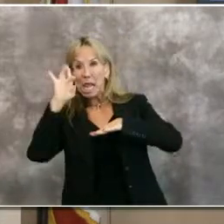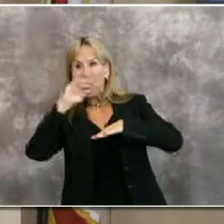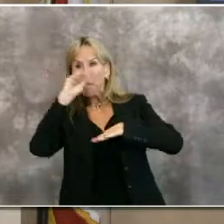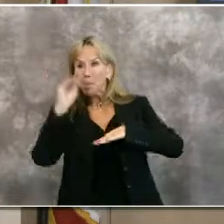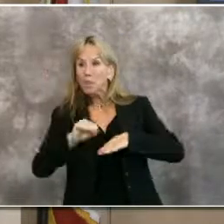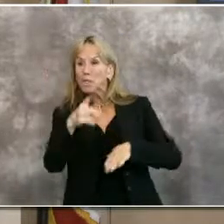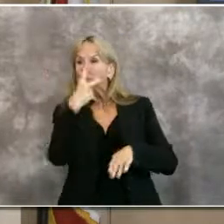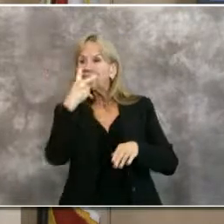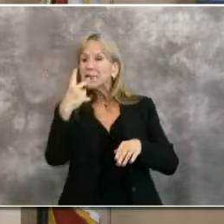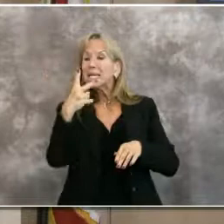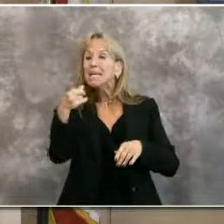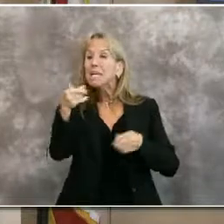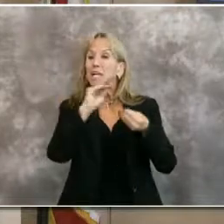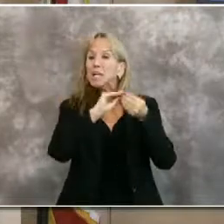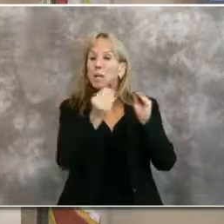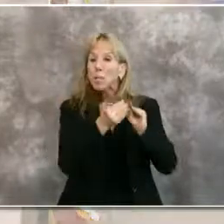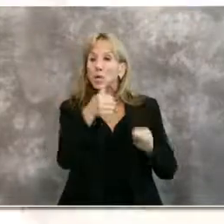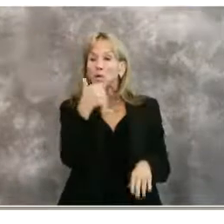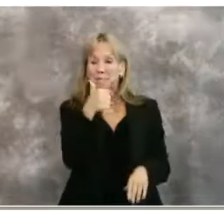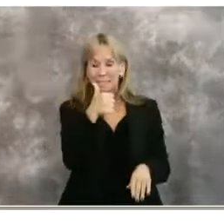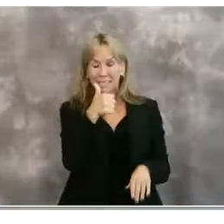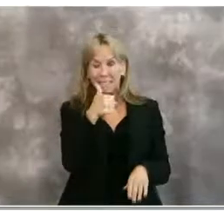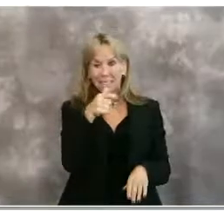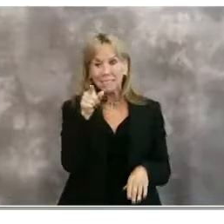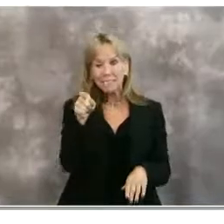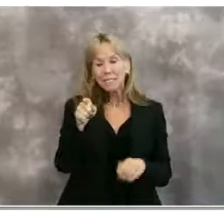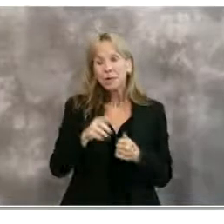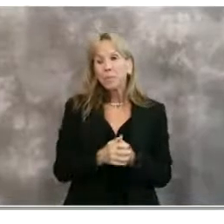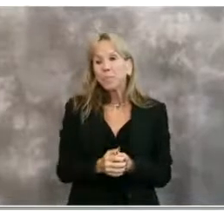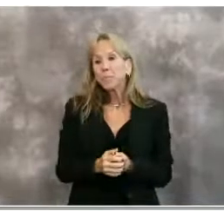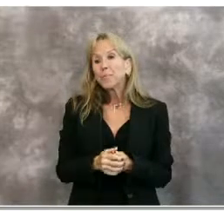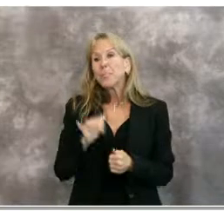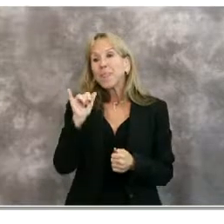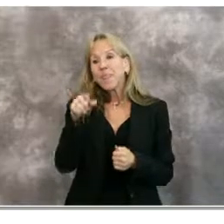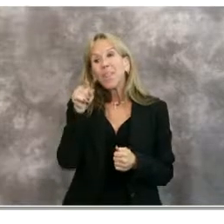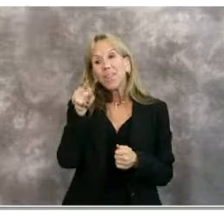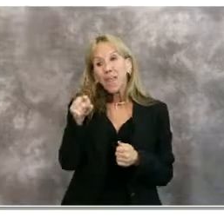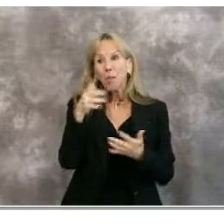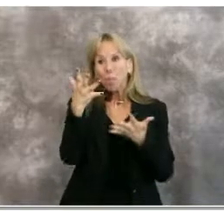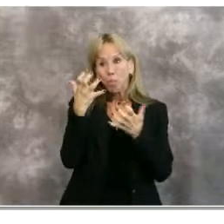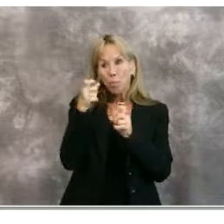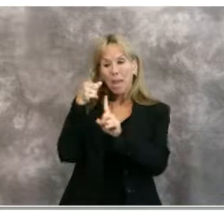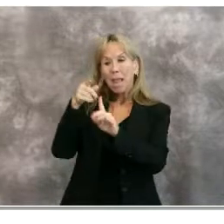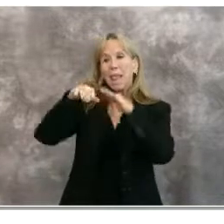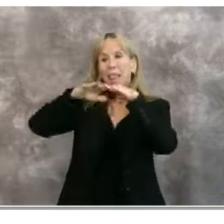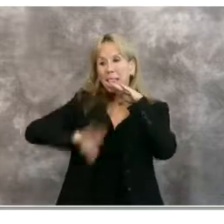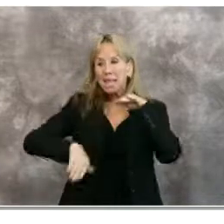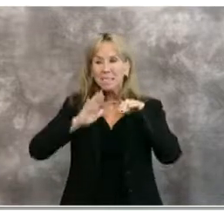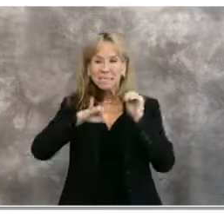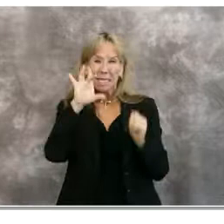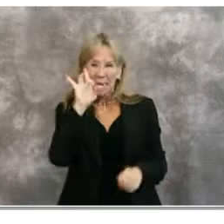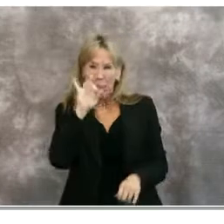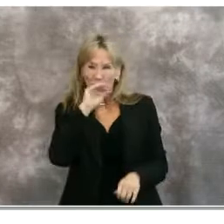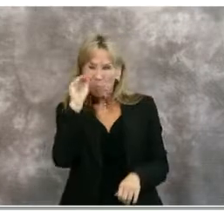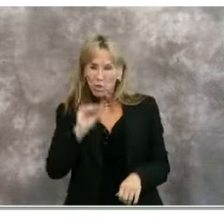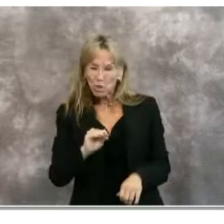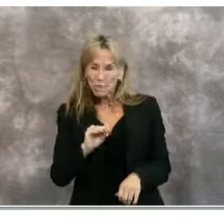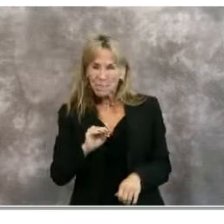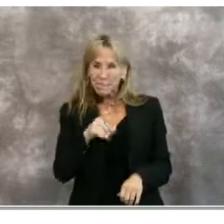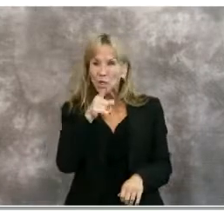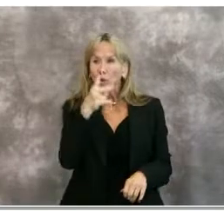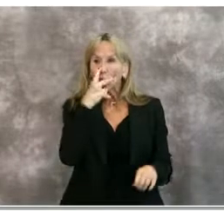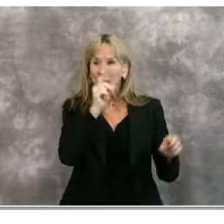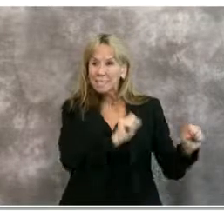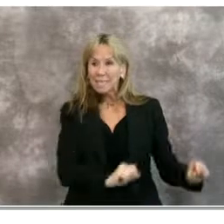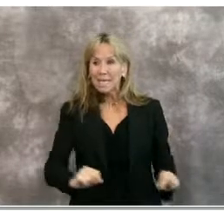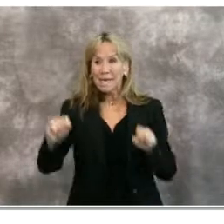that trigger number 10. We're green there. The actual target, we want that to be less than 8%. If we go to the next slide